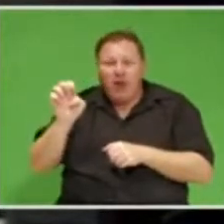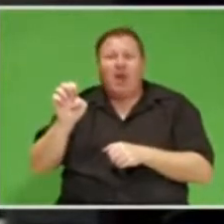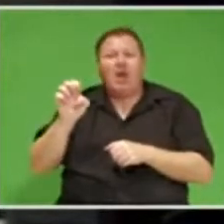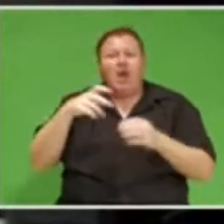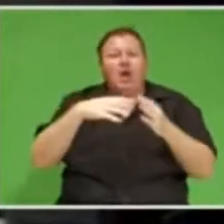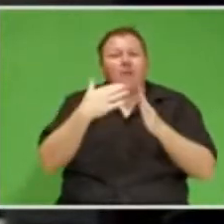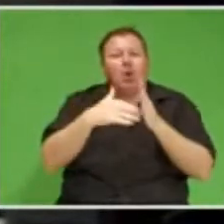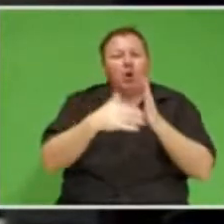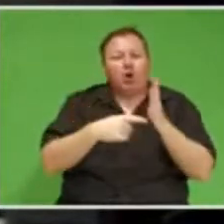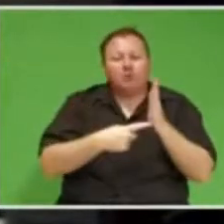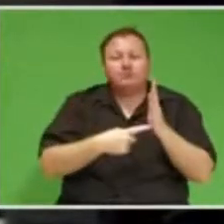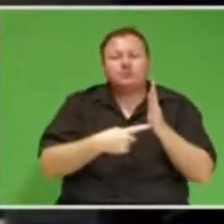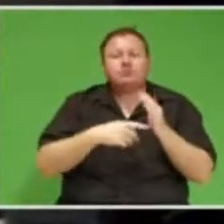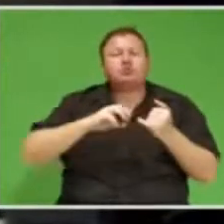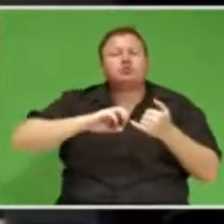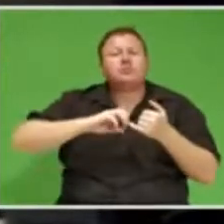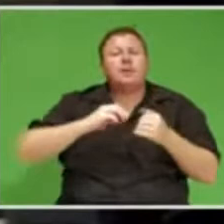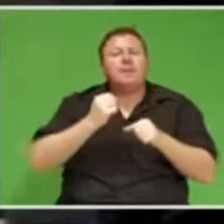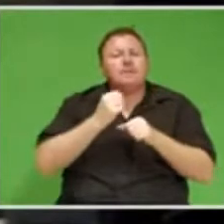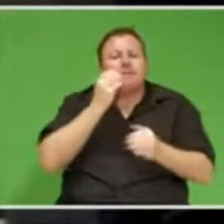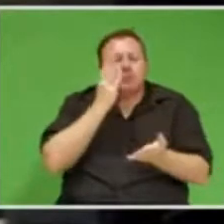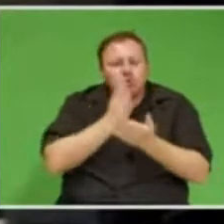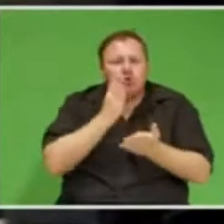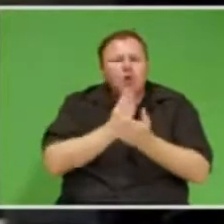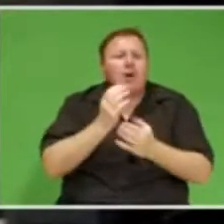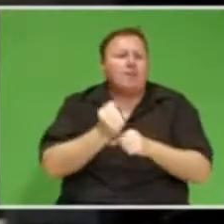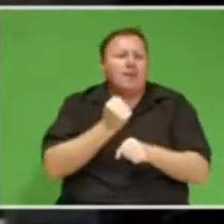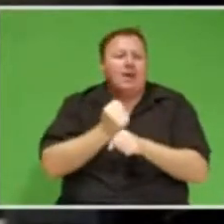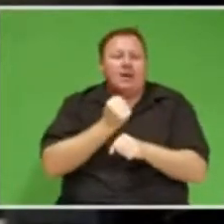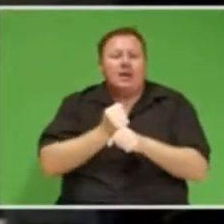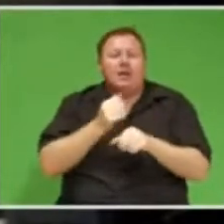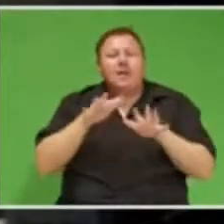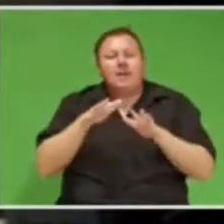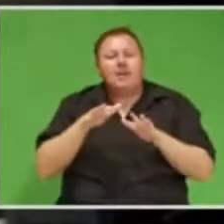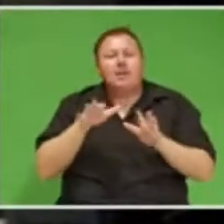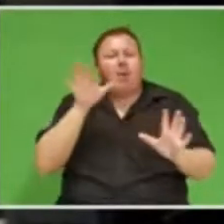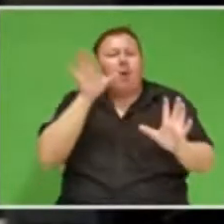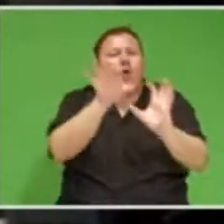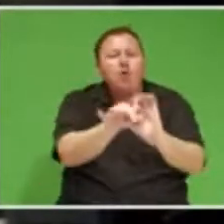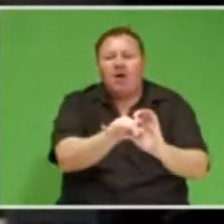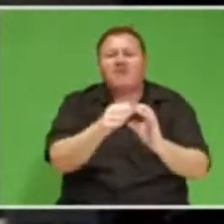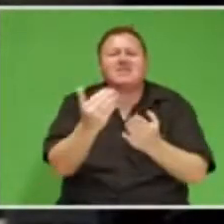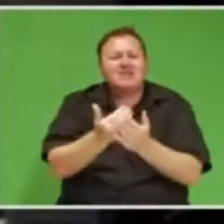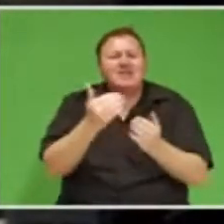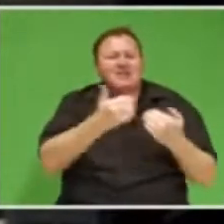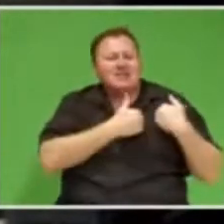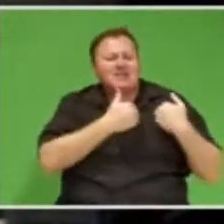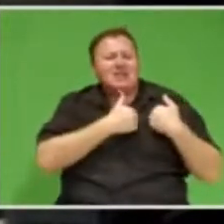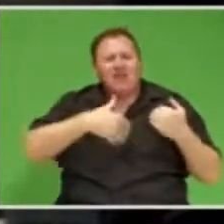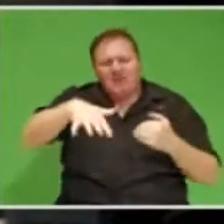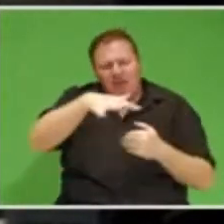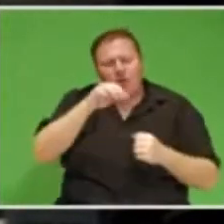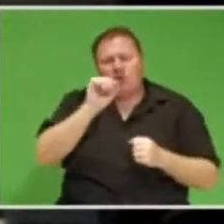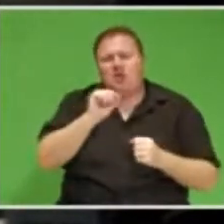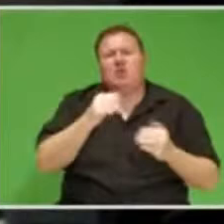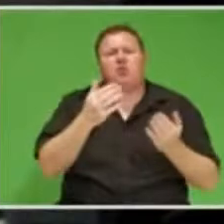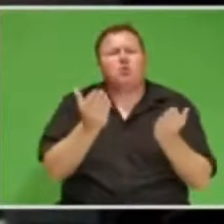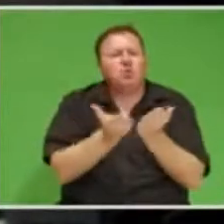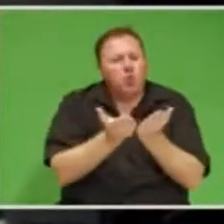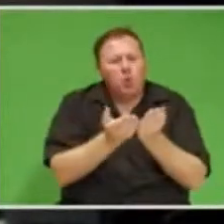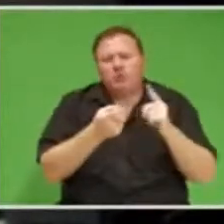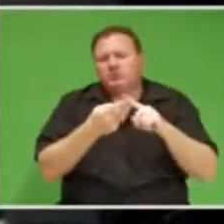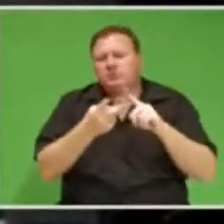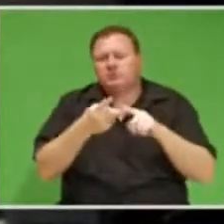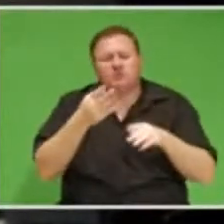easily and safely reach schools, workplaces, and amenities. Now, a number of us would have seen